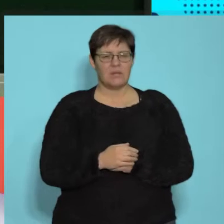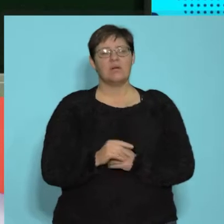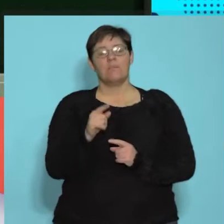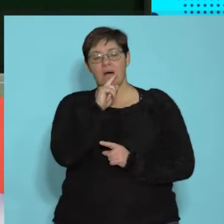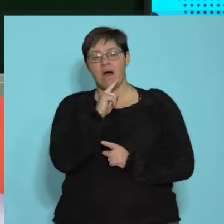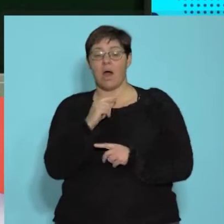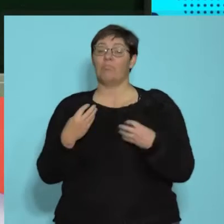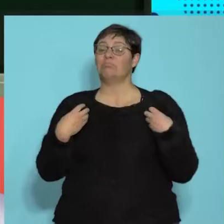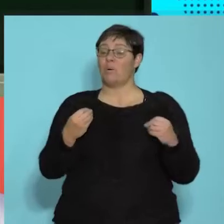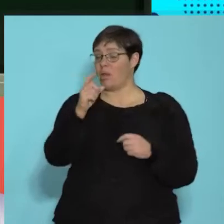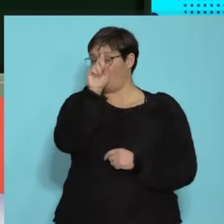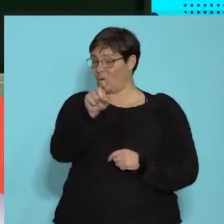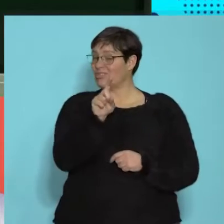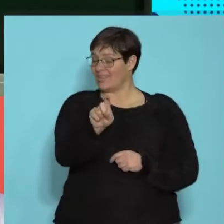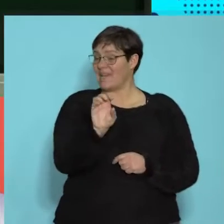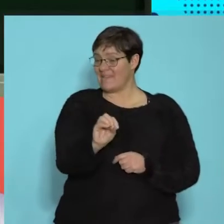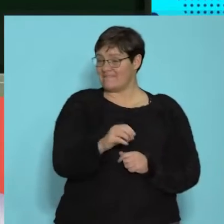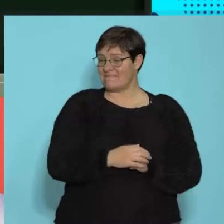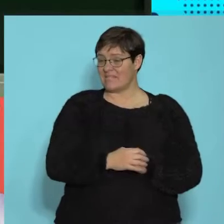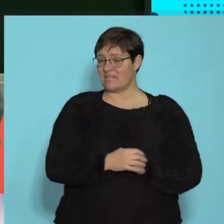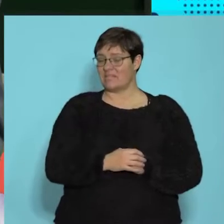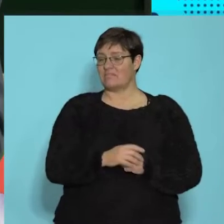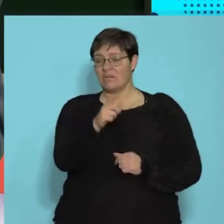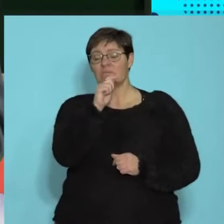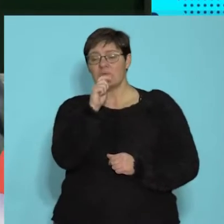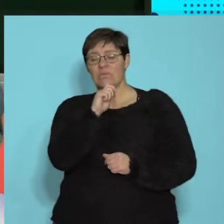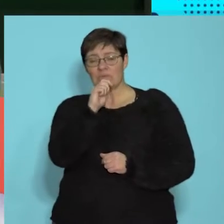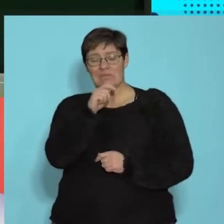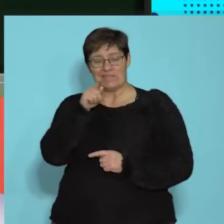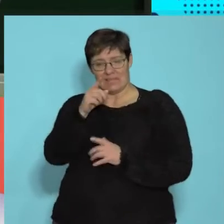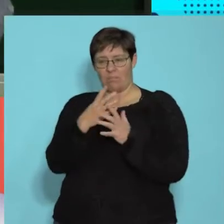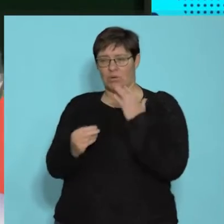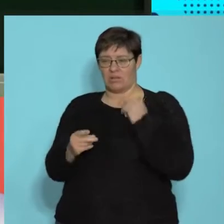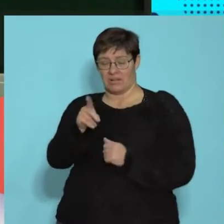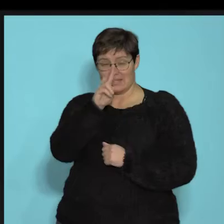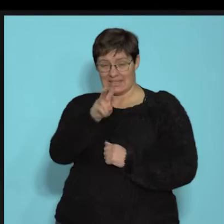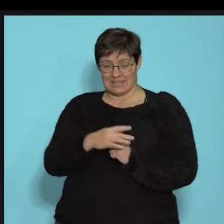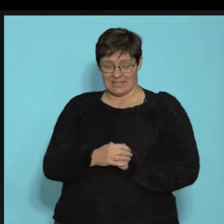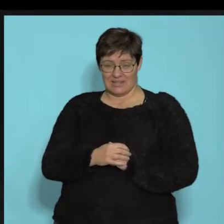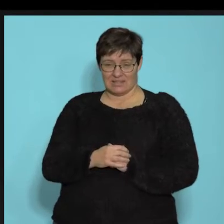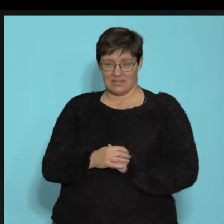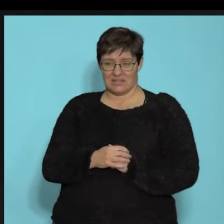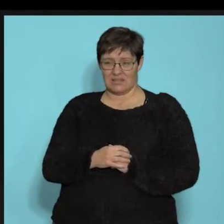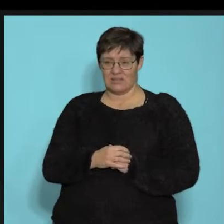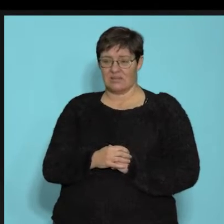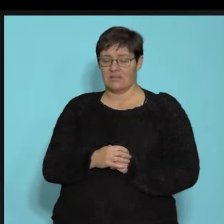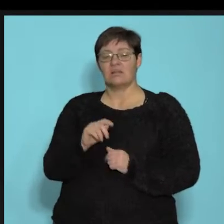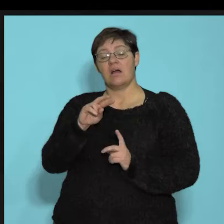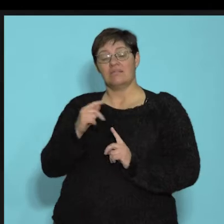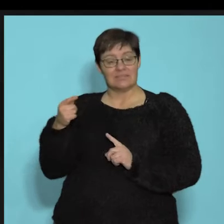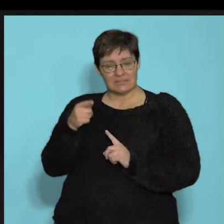a very popular question that we have is using this model. Do you see over here? The